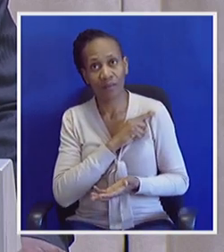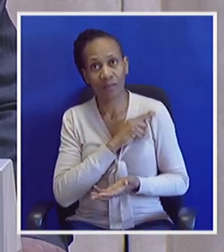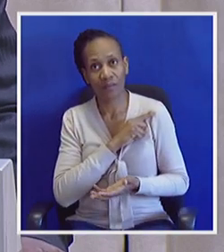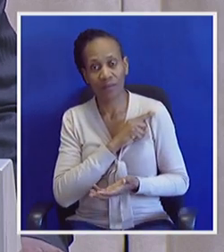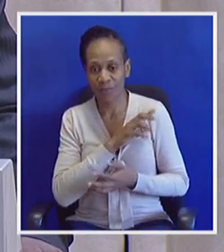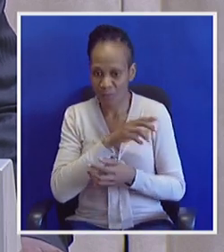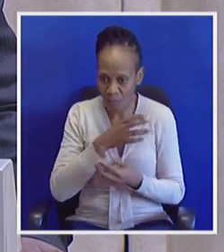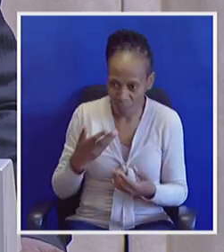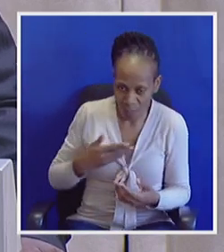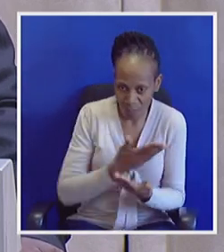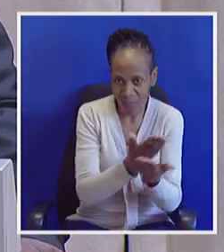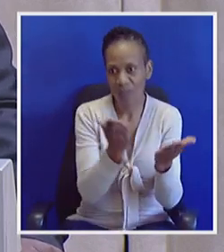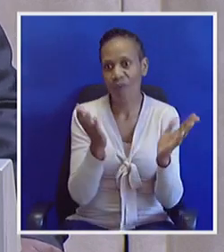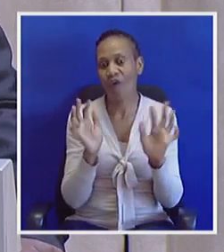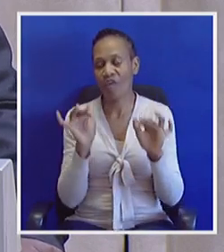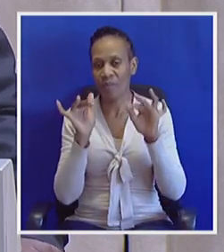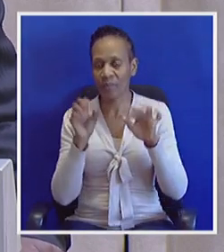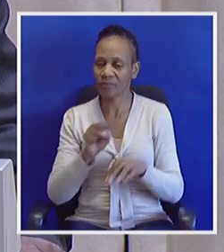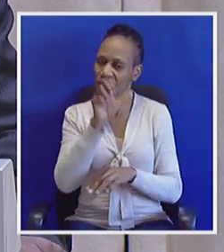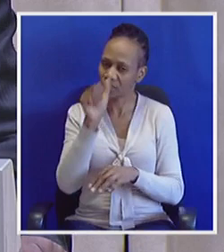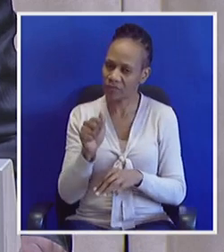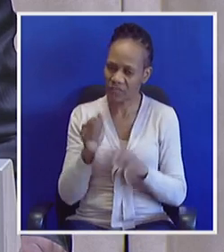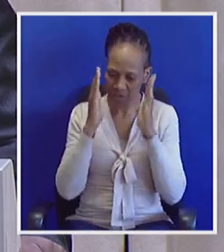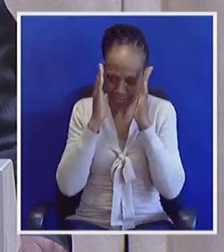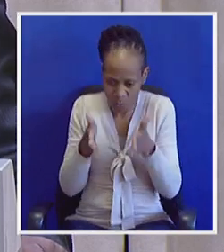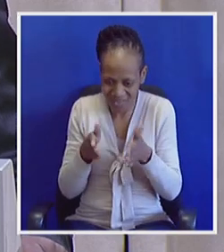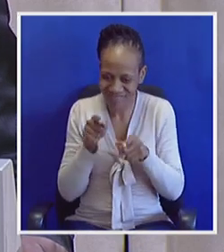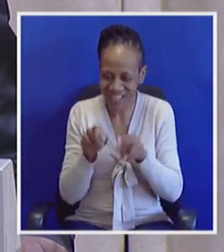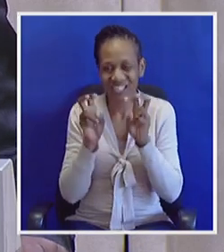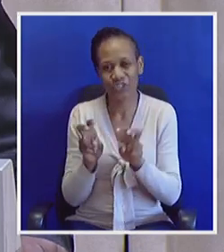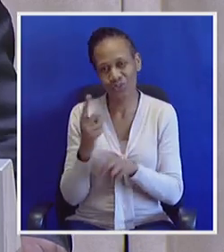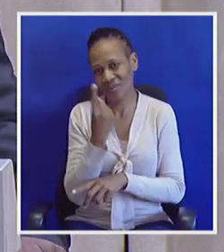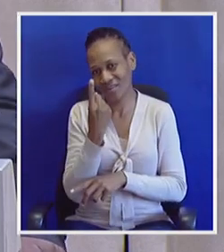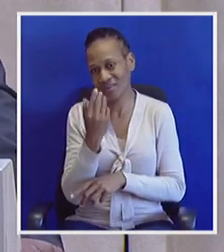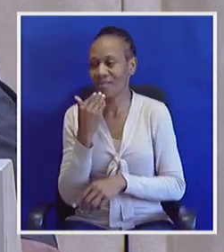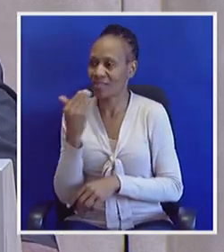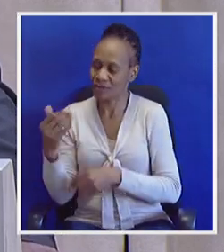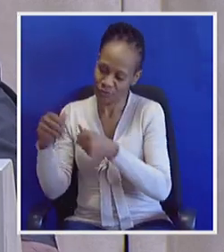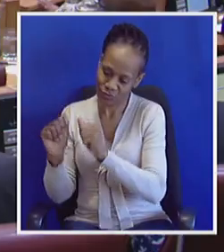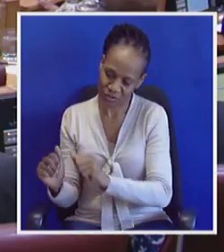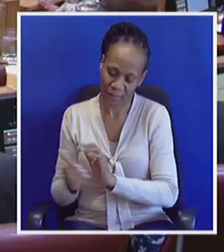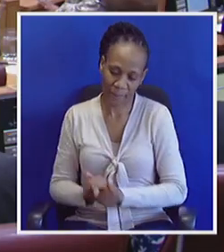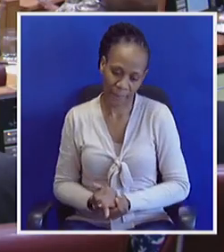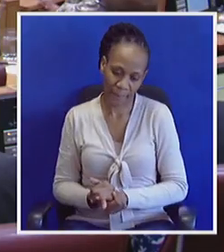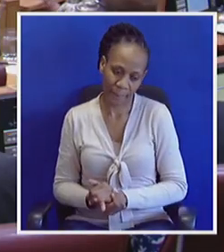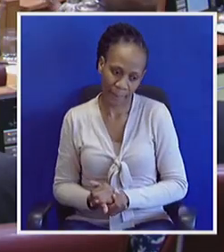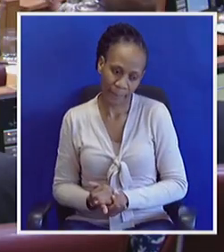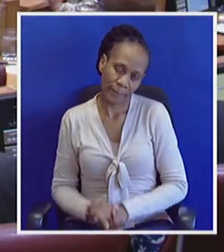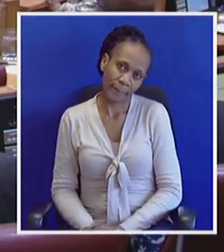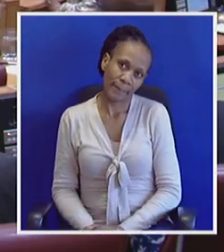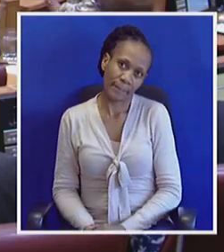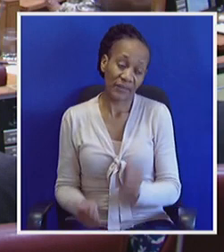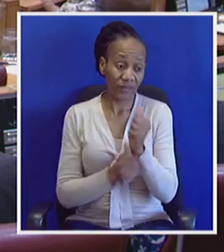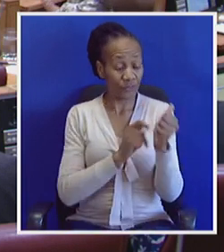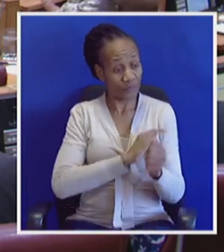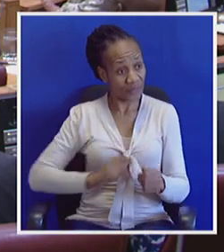should all, as South Africans, be focusing on. Thank you, Madam Chair. Thank you, Deputy President. Deputy